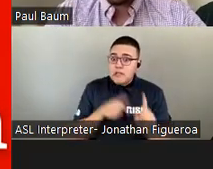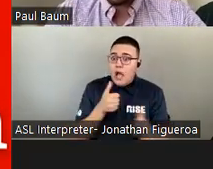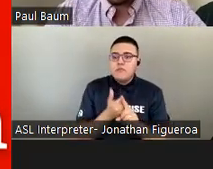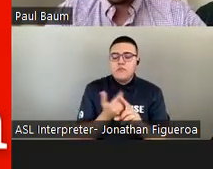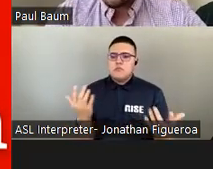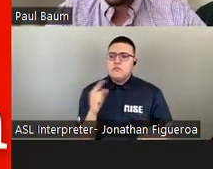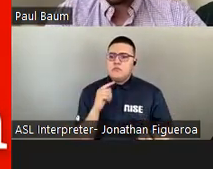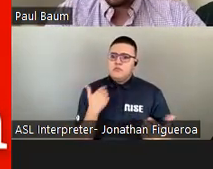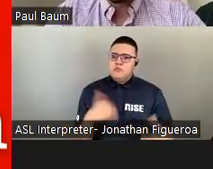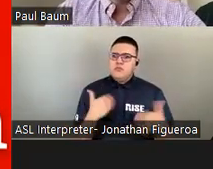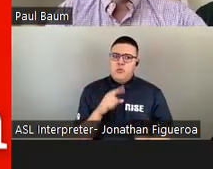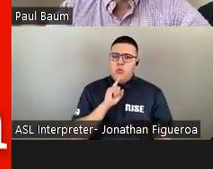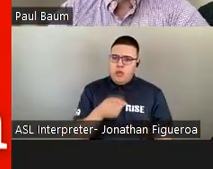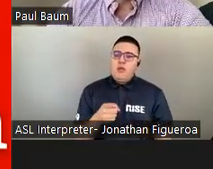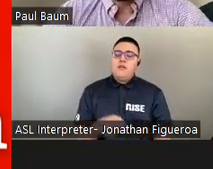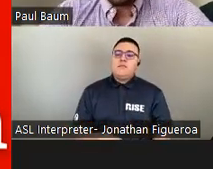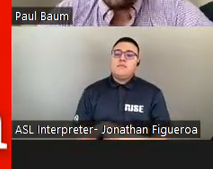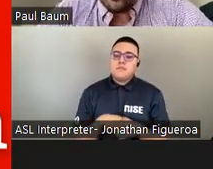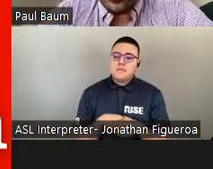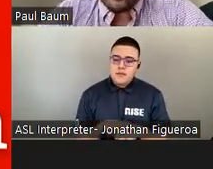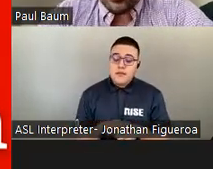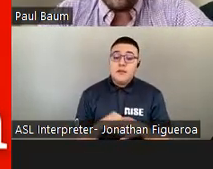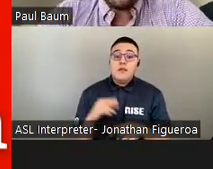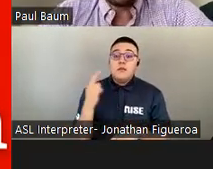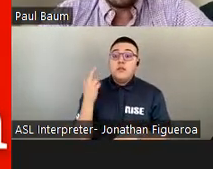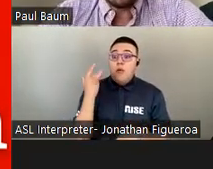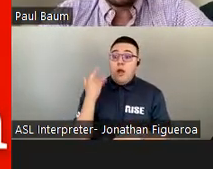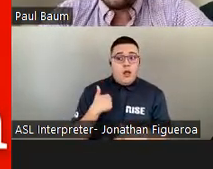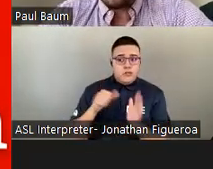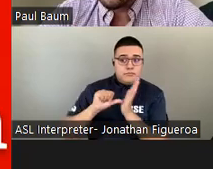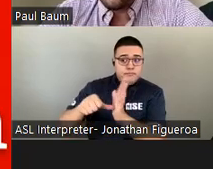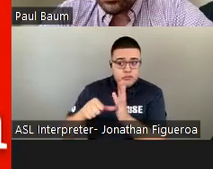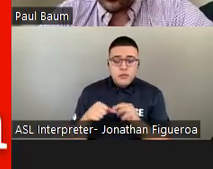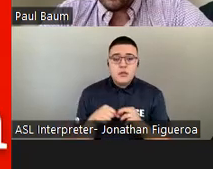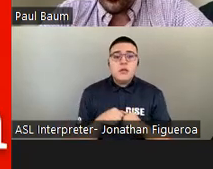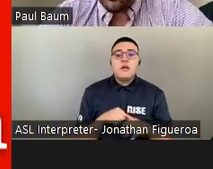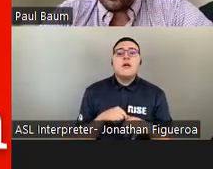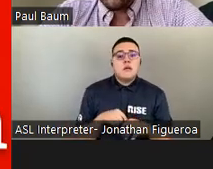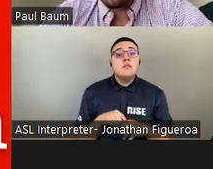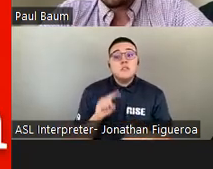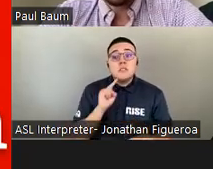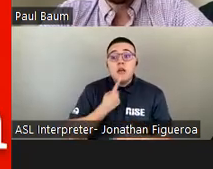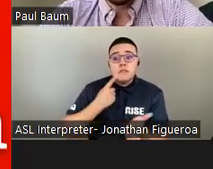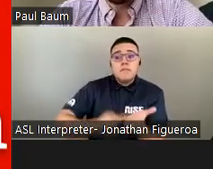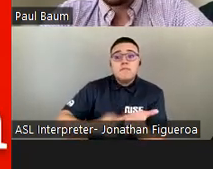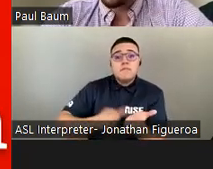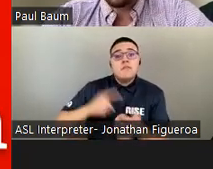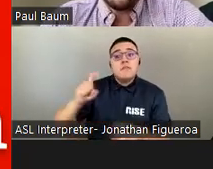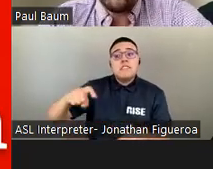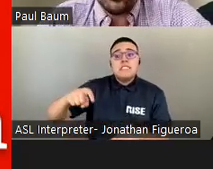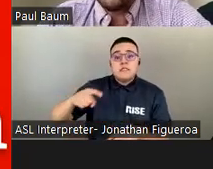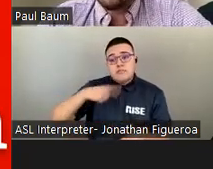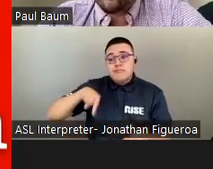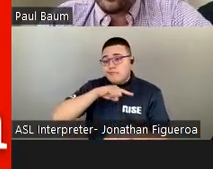this. This is real. And the reason I bring this up is because it needs to be talked about. When people are